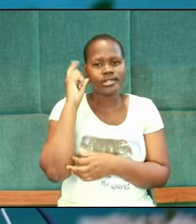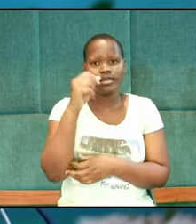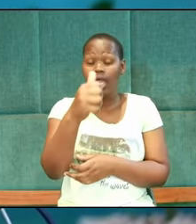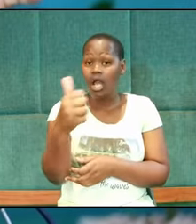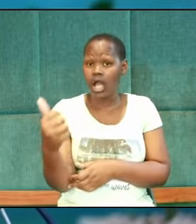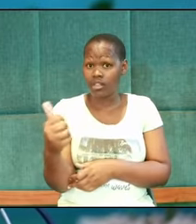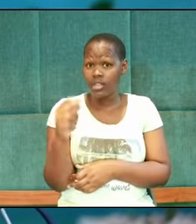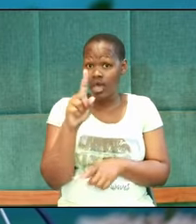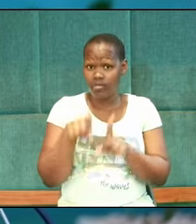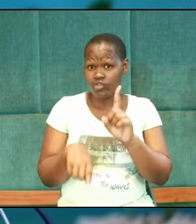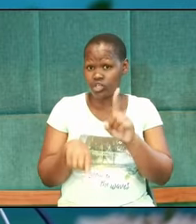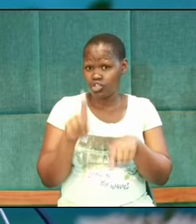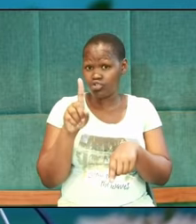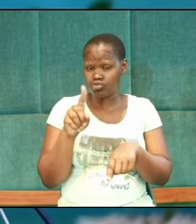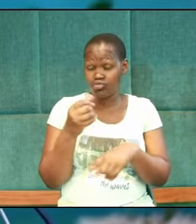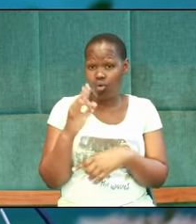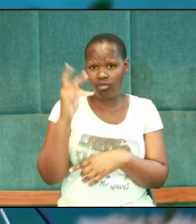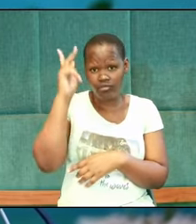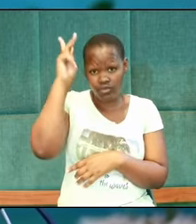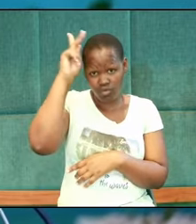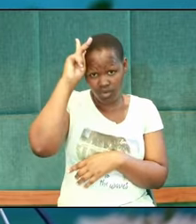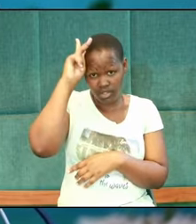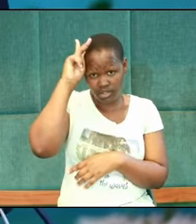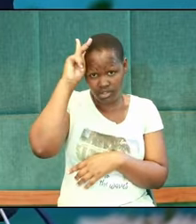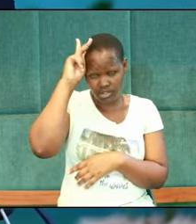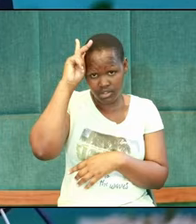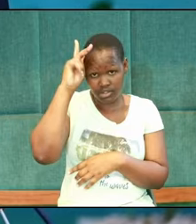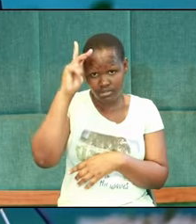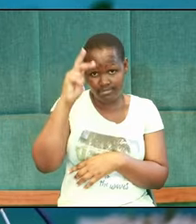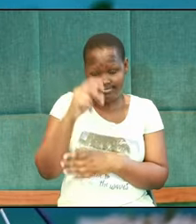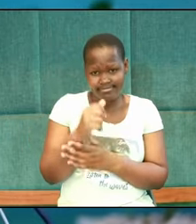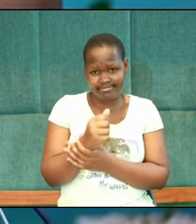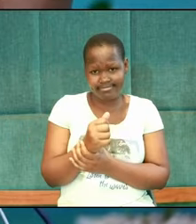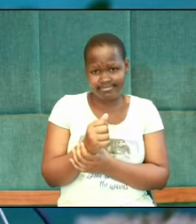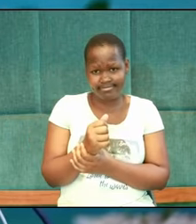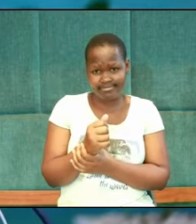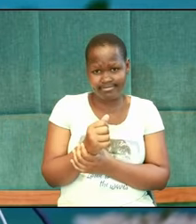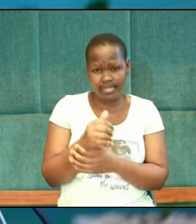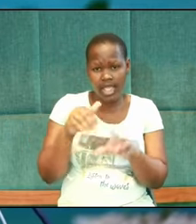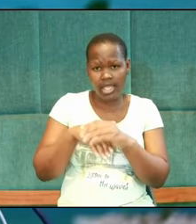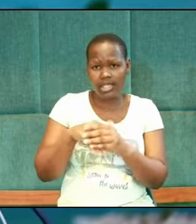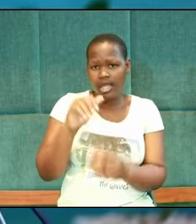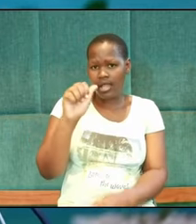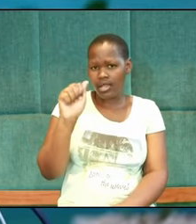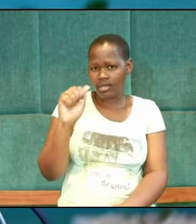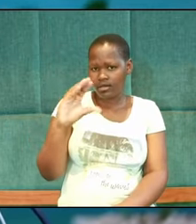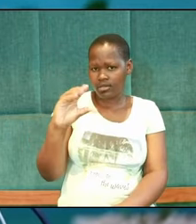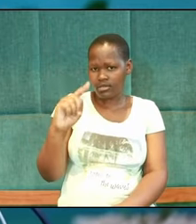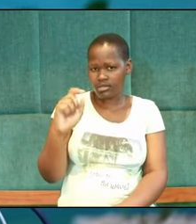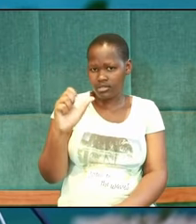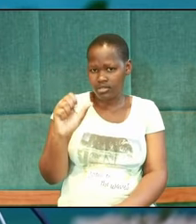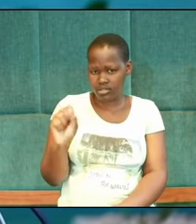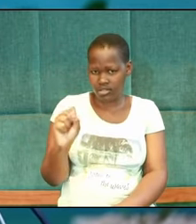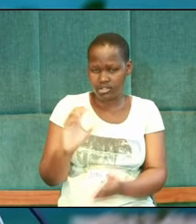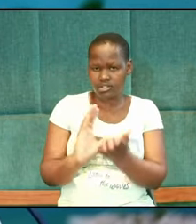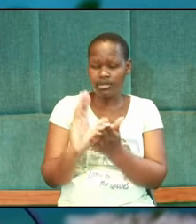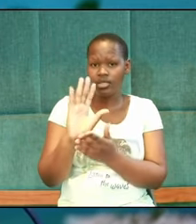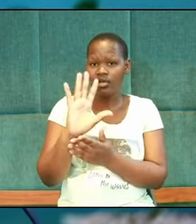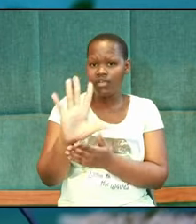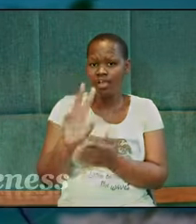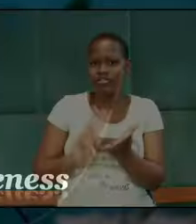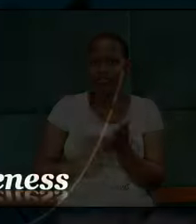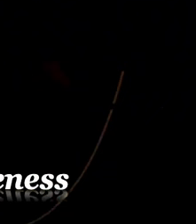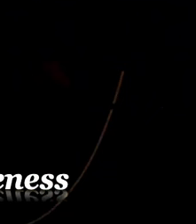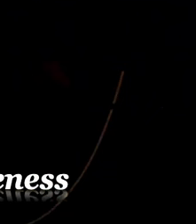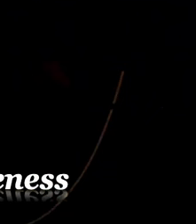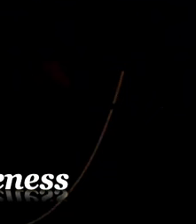Another version of knowledge is snoida. In Acts chapter 5, verse 2, the Bible says,